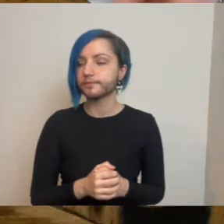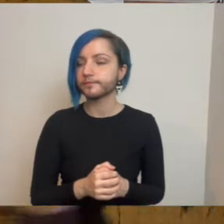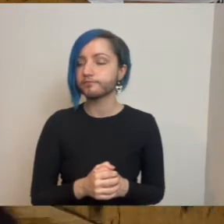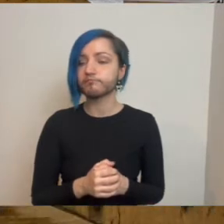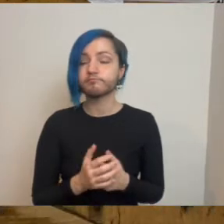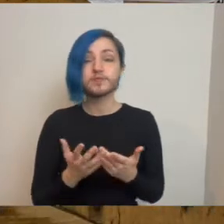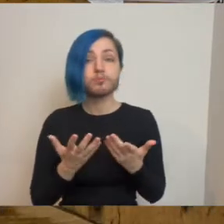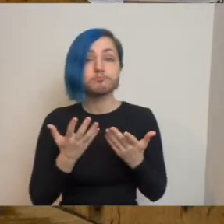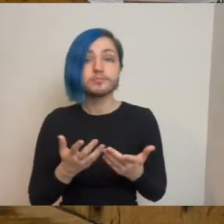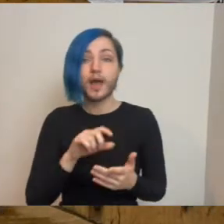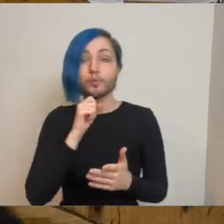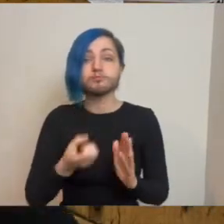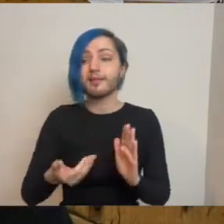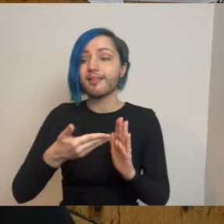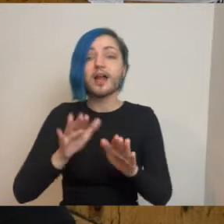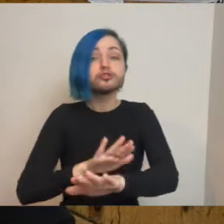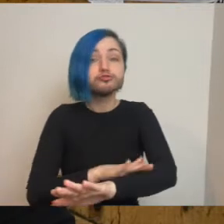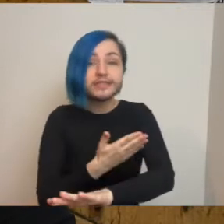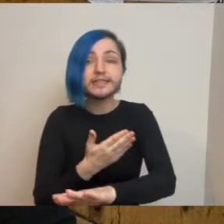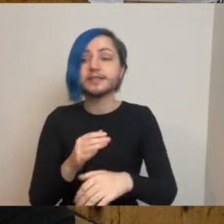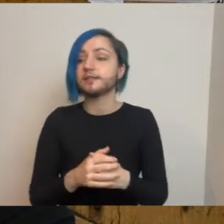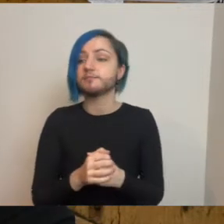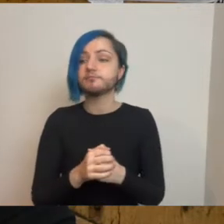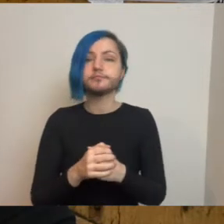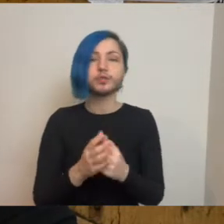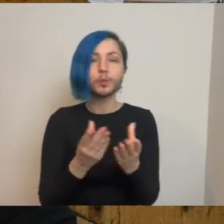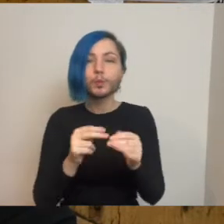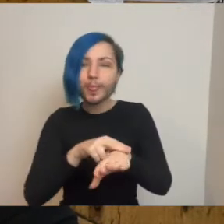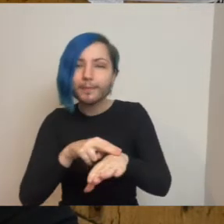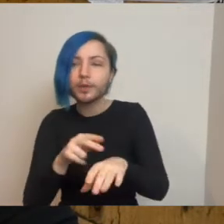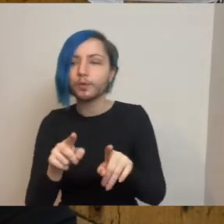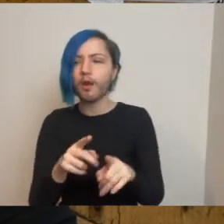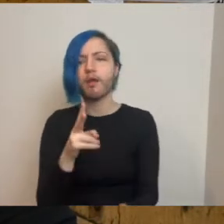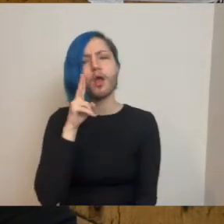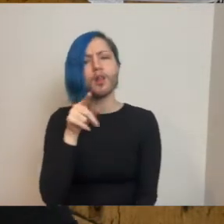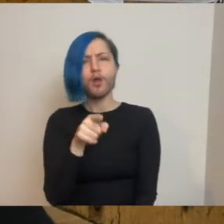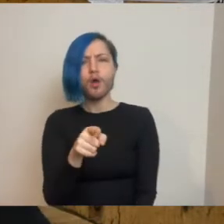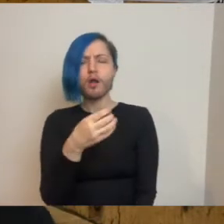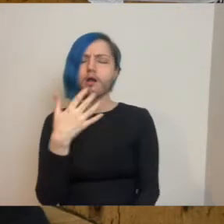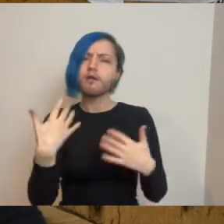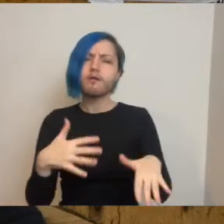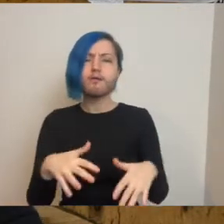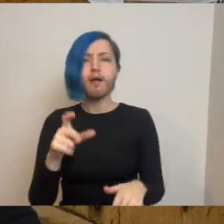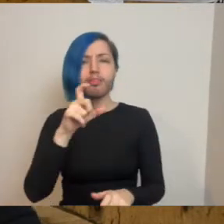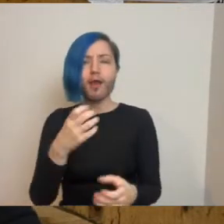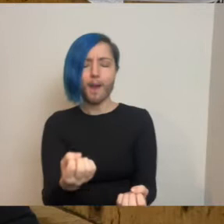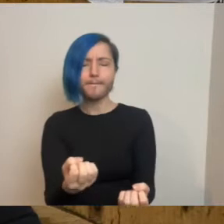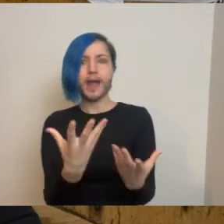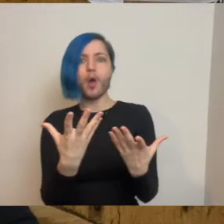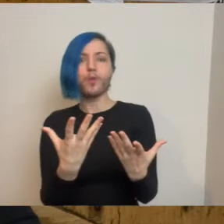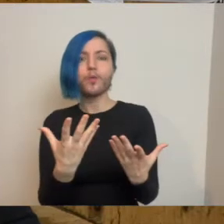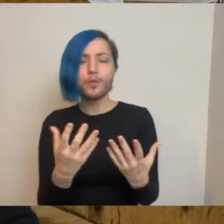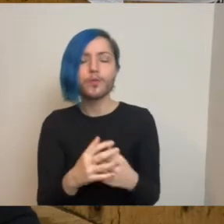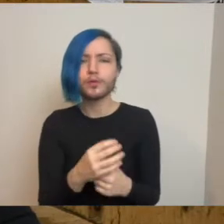Now I'm going to do the green. So I'm going to use green against the blue. And look at how that color pops. Isn't that beautiful?